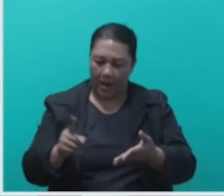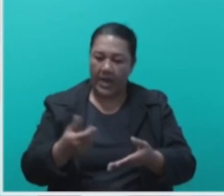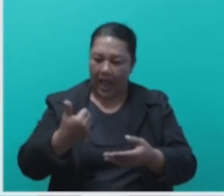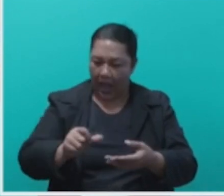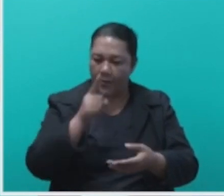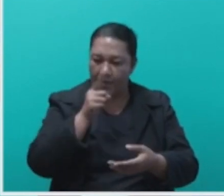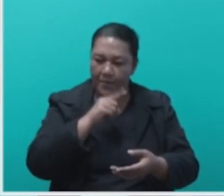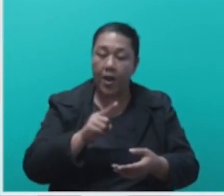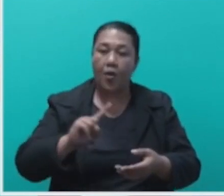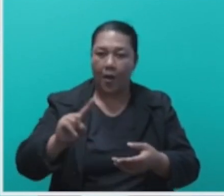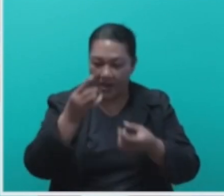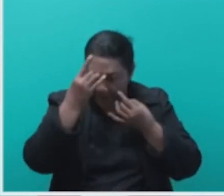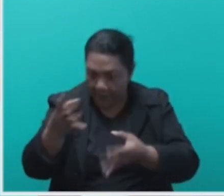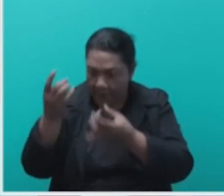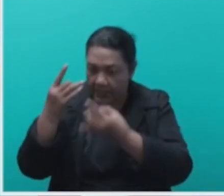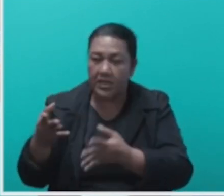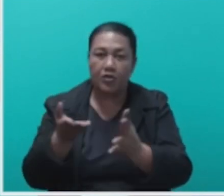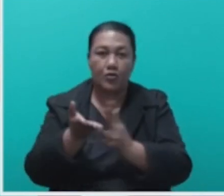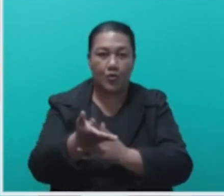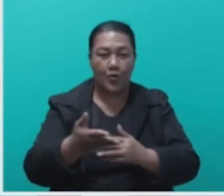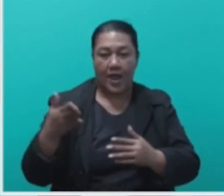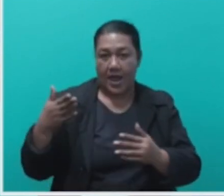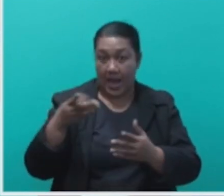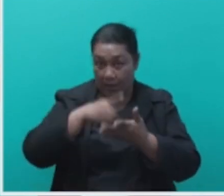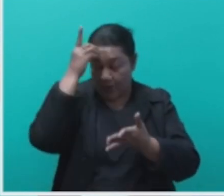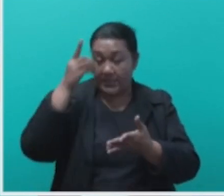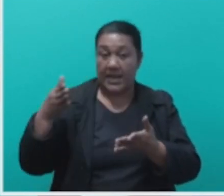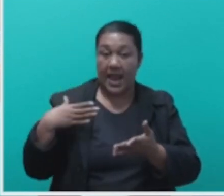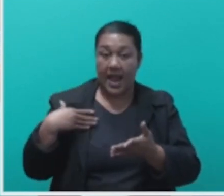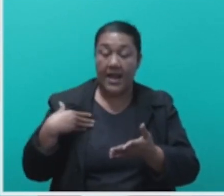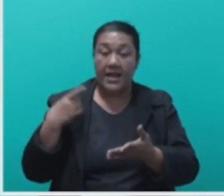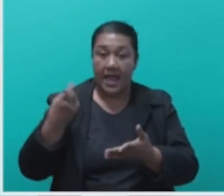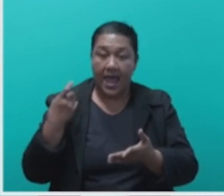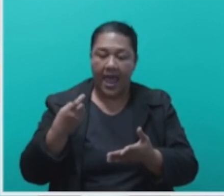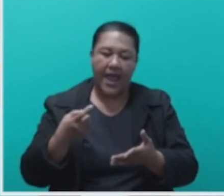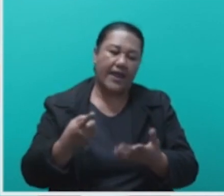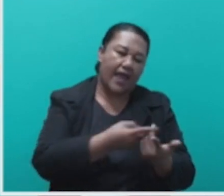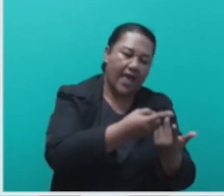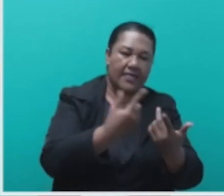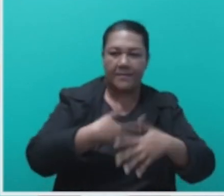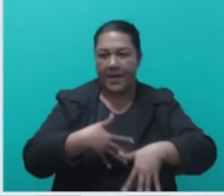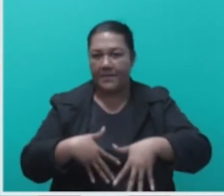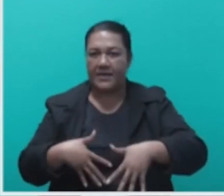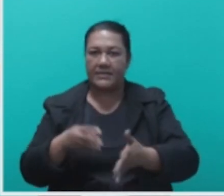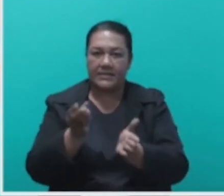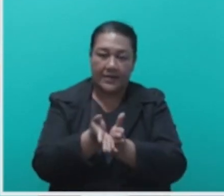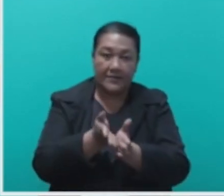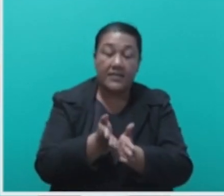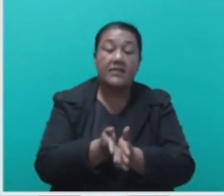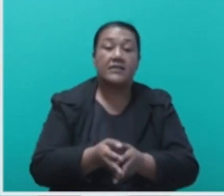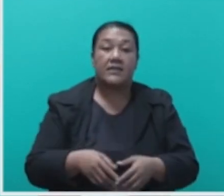them information relating to education, healthcare, and other public services. The right to know,